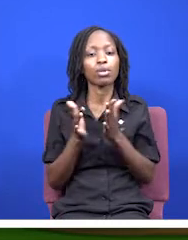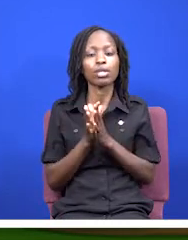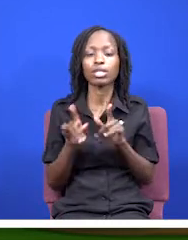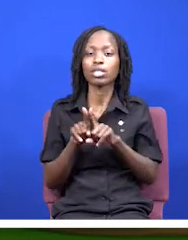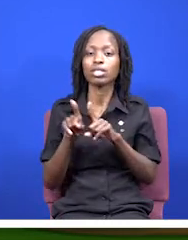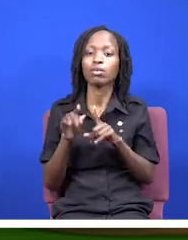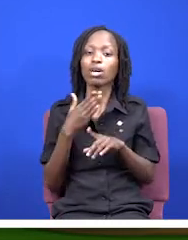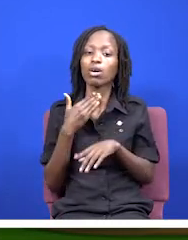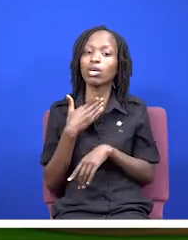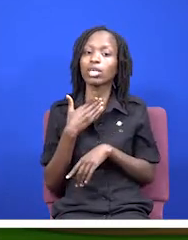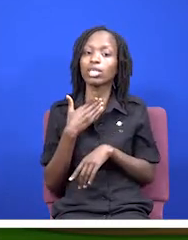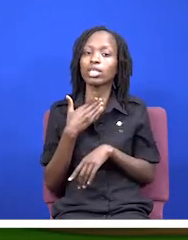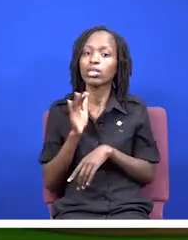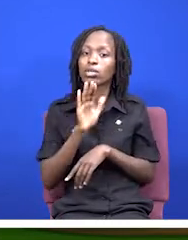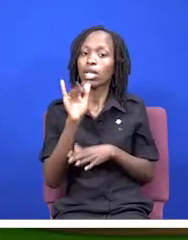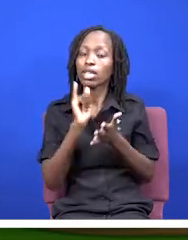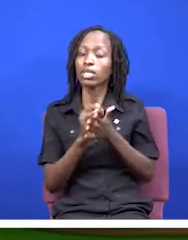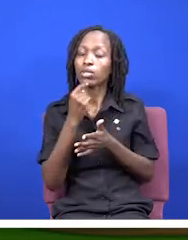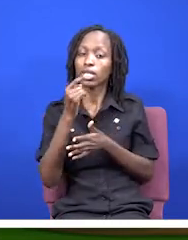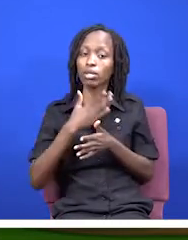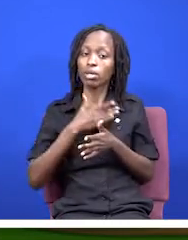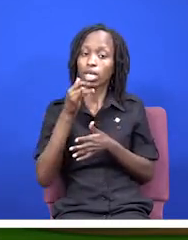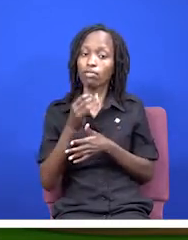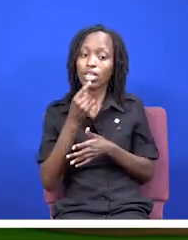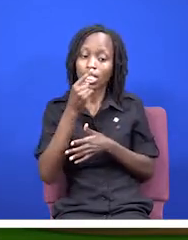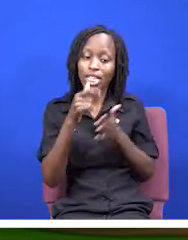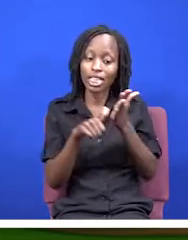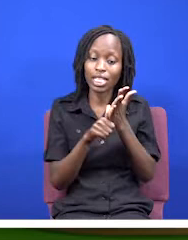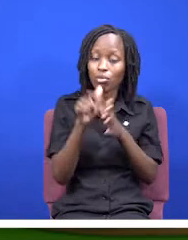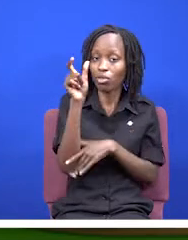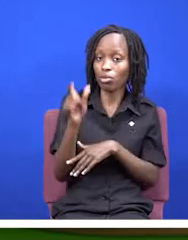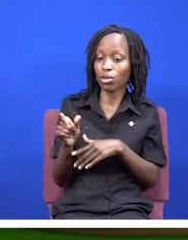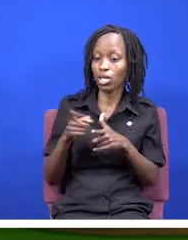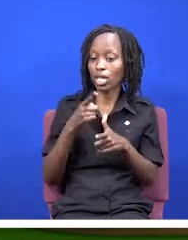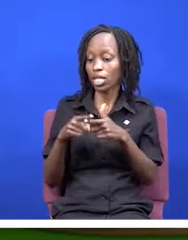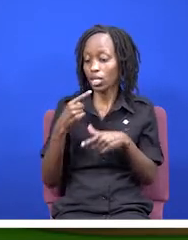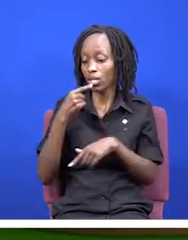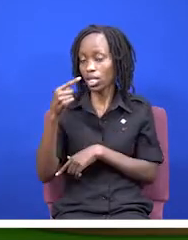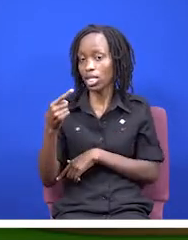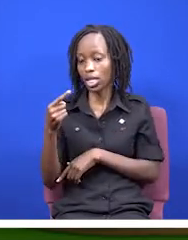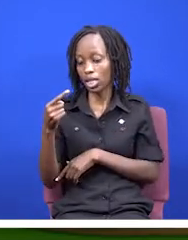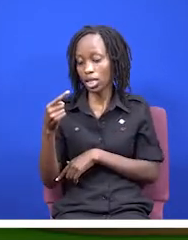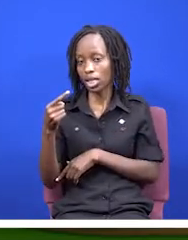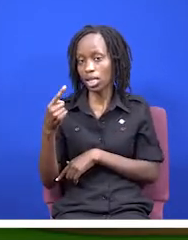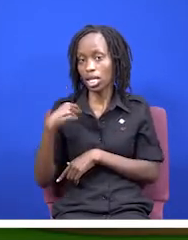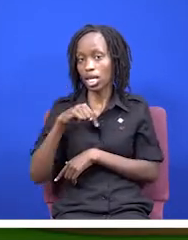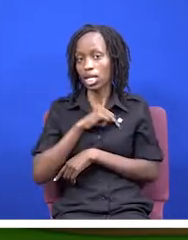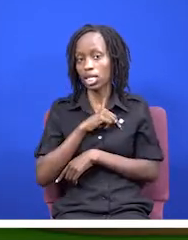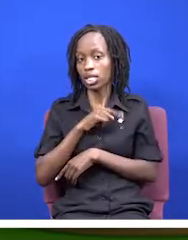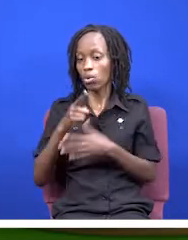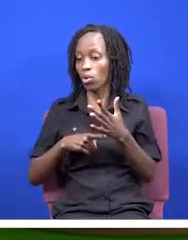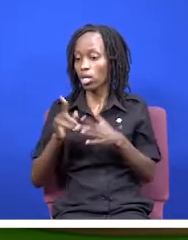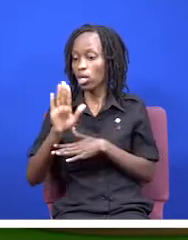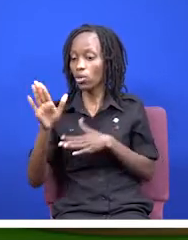Bible. And I will ask that you tell me, if I tell you the name of the person, you tell us, Shadi and Shali,